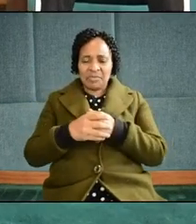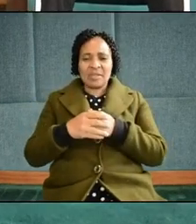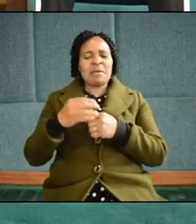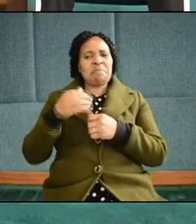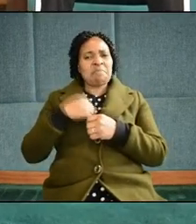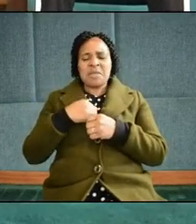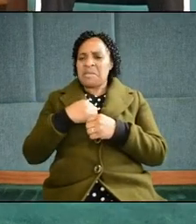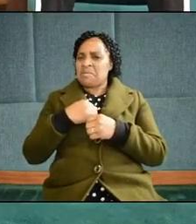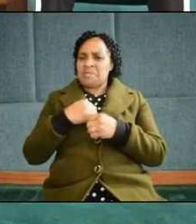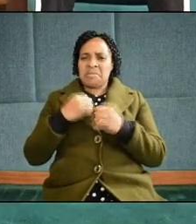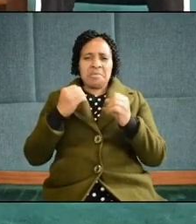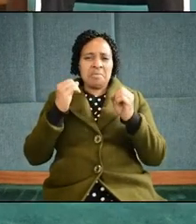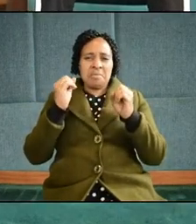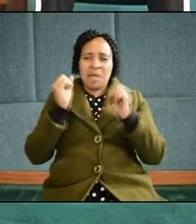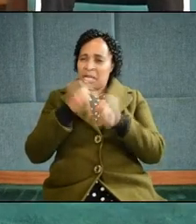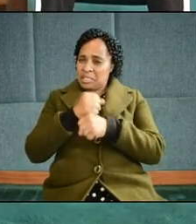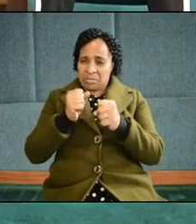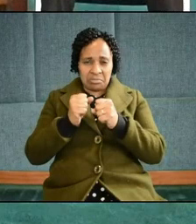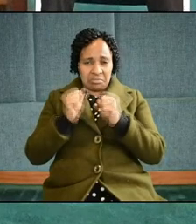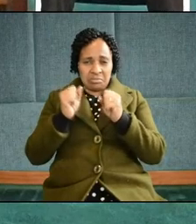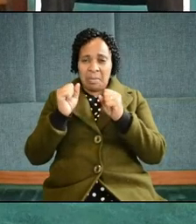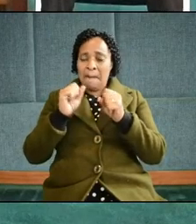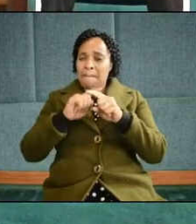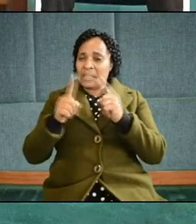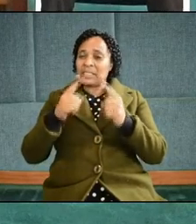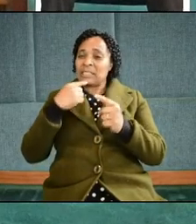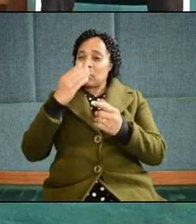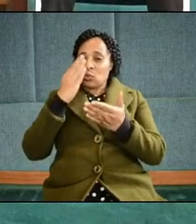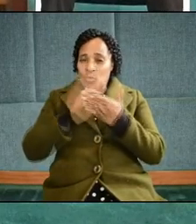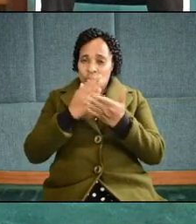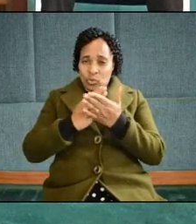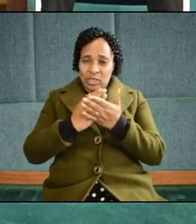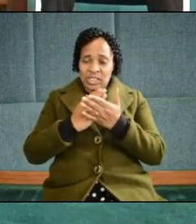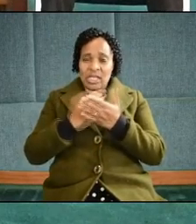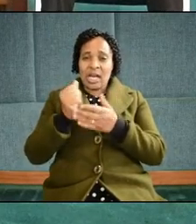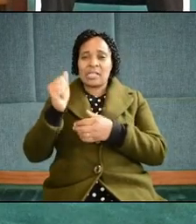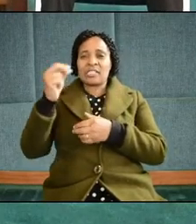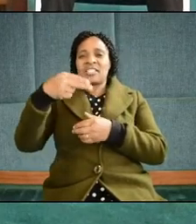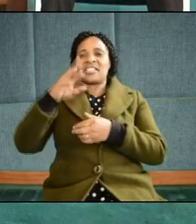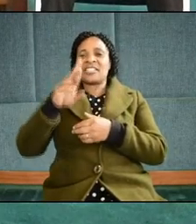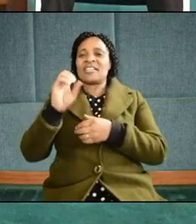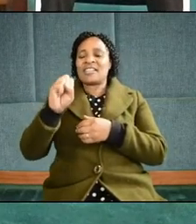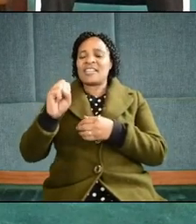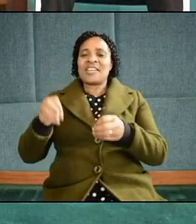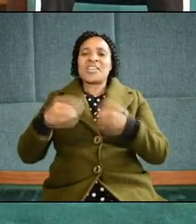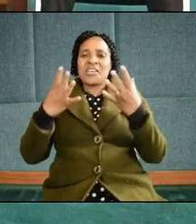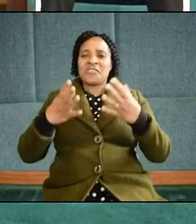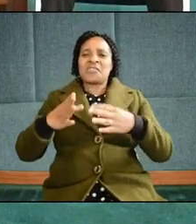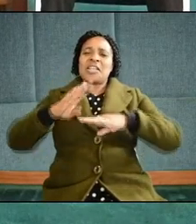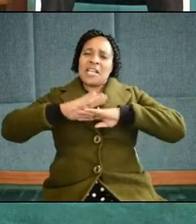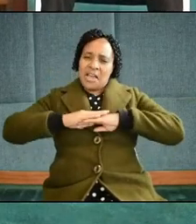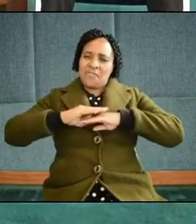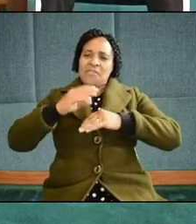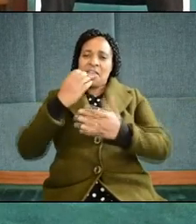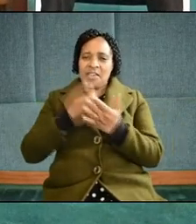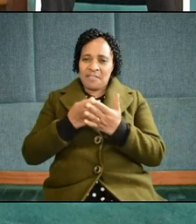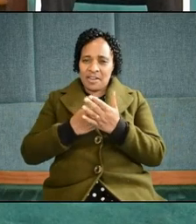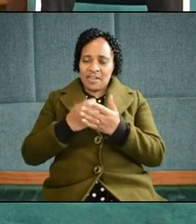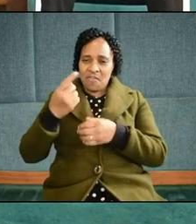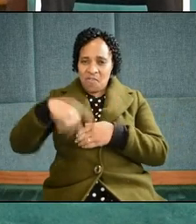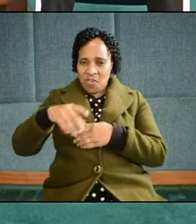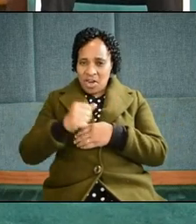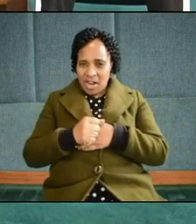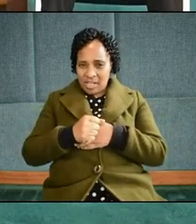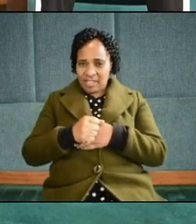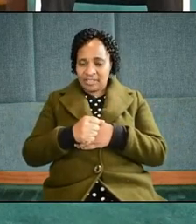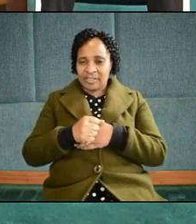Agree, though I would also say that truly, as Ashley has said, he gives us sufficient evidence for us to base